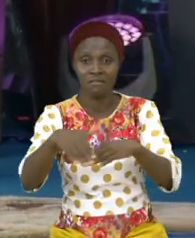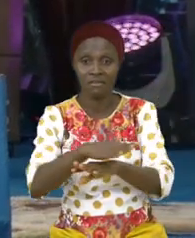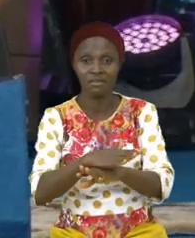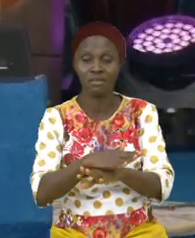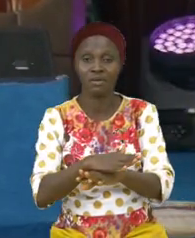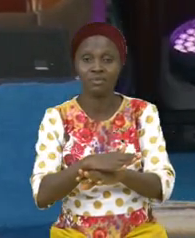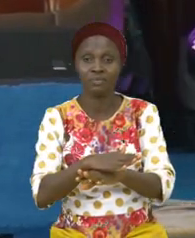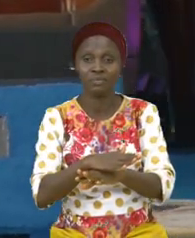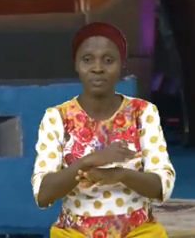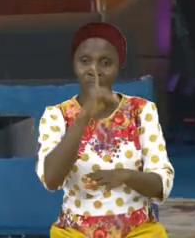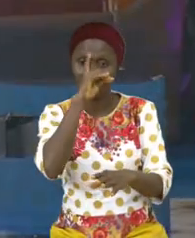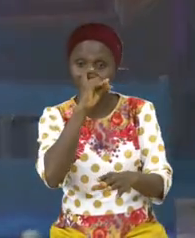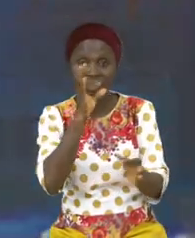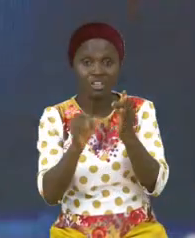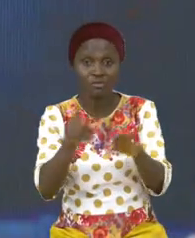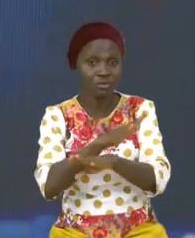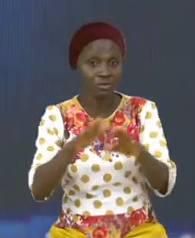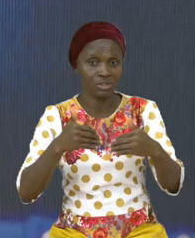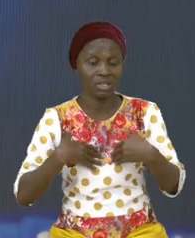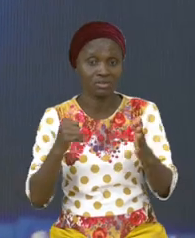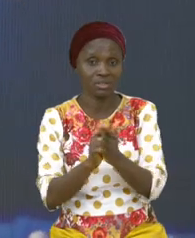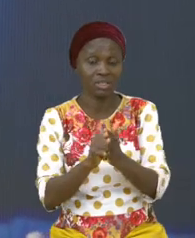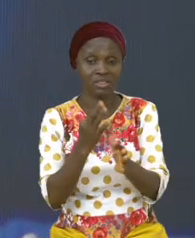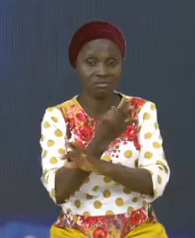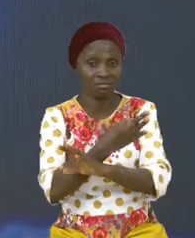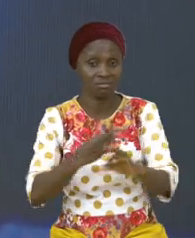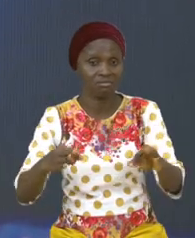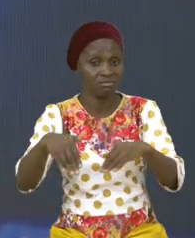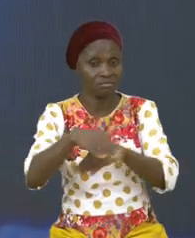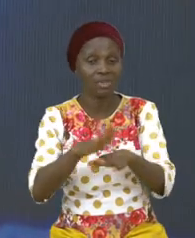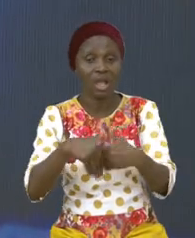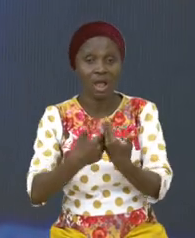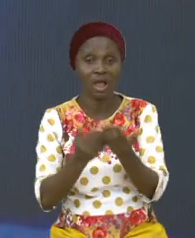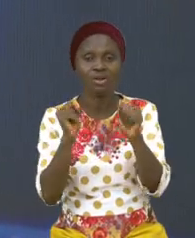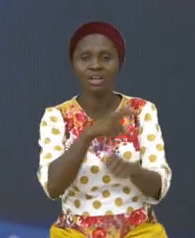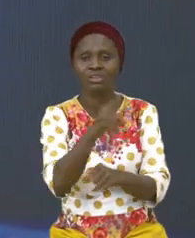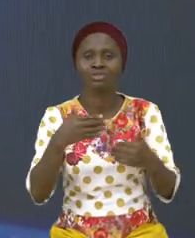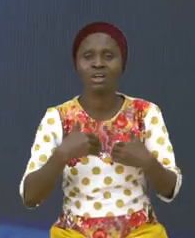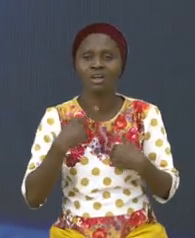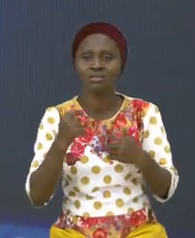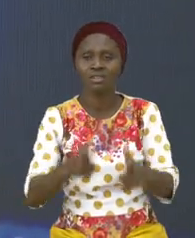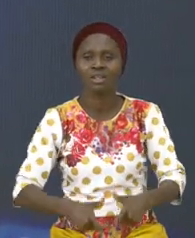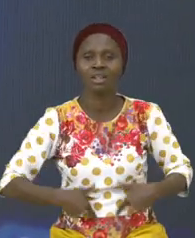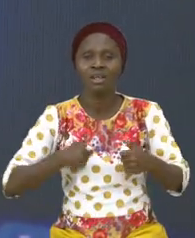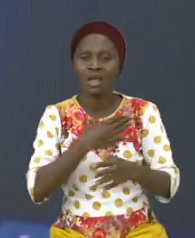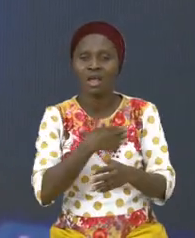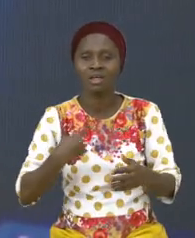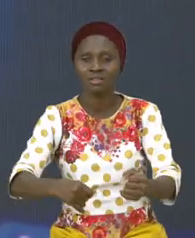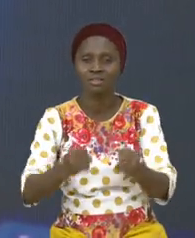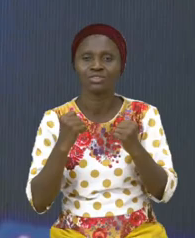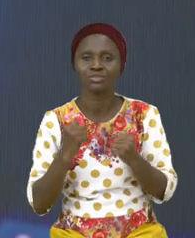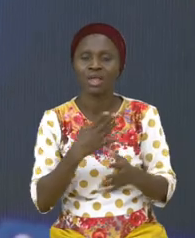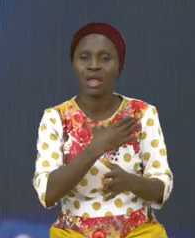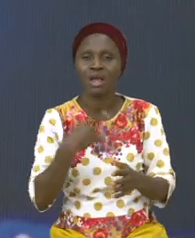have that emancipation, how can you have the life and the strength and